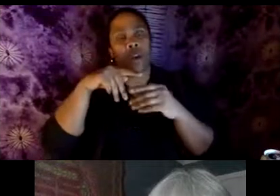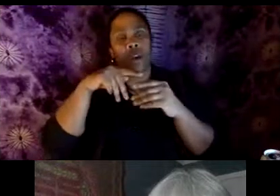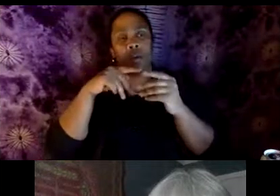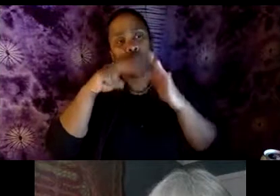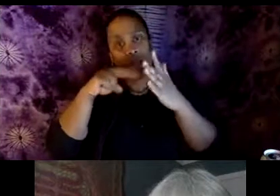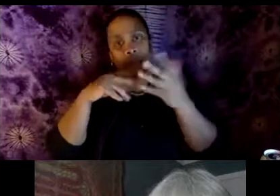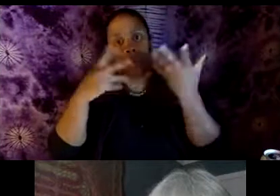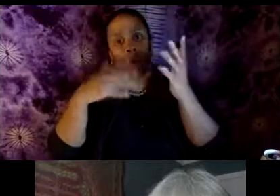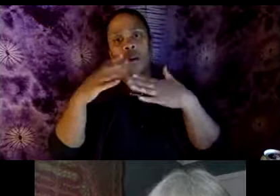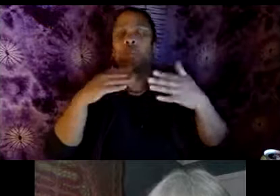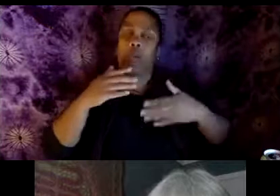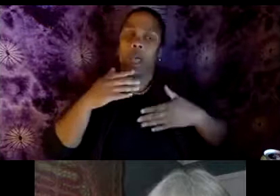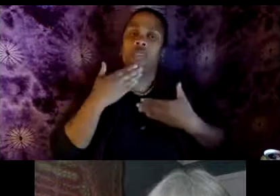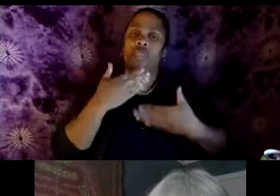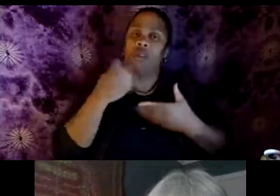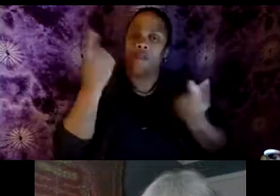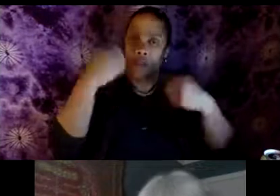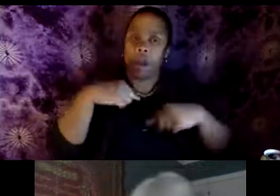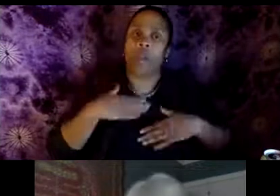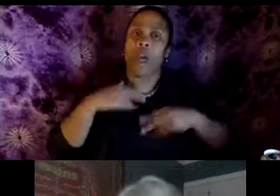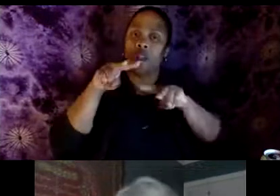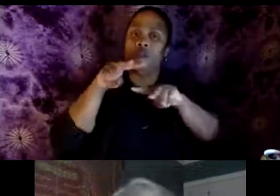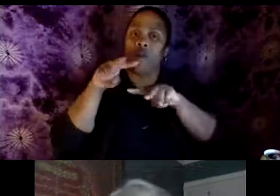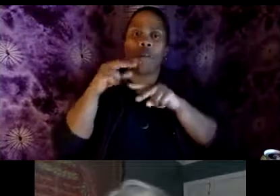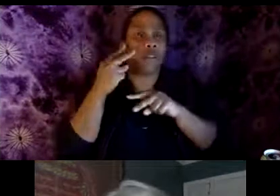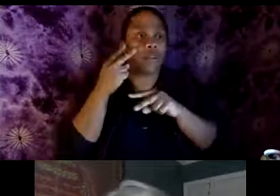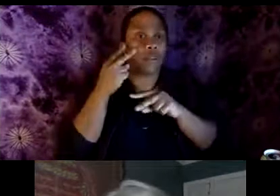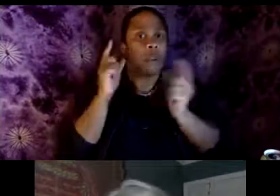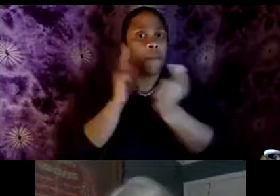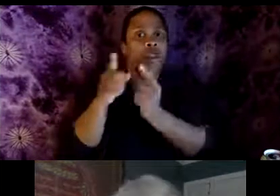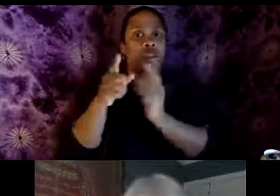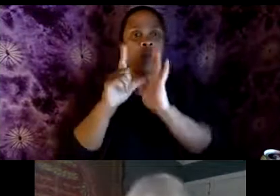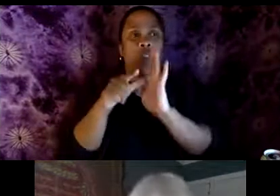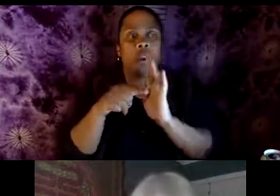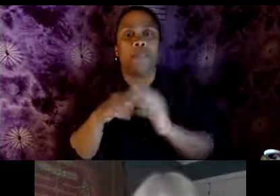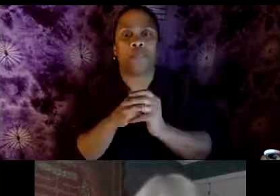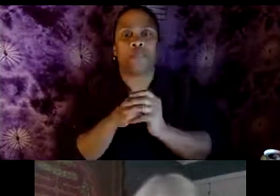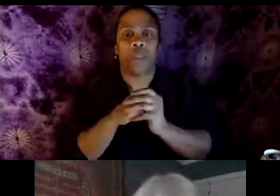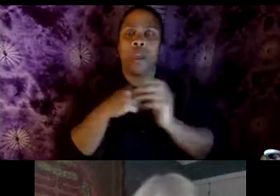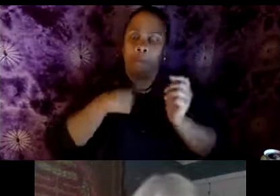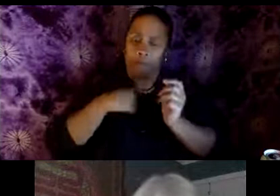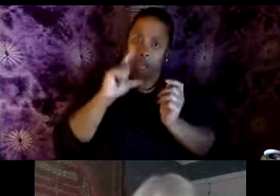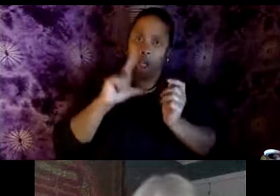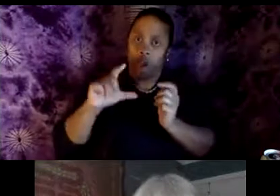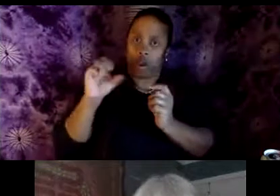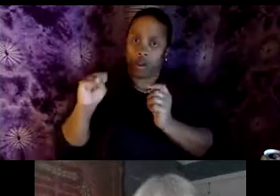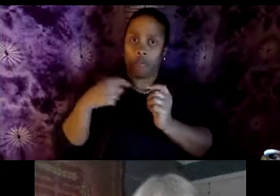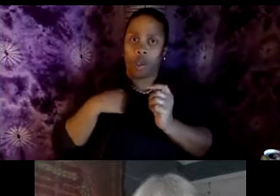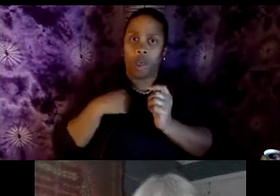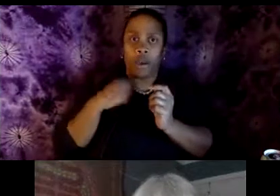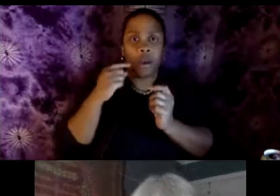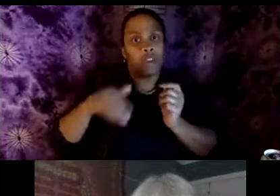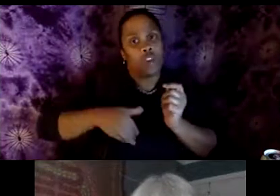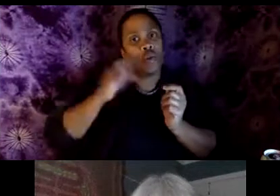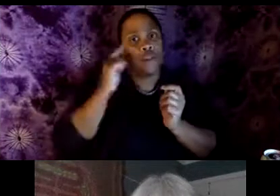future. Great, thanks, Sally. And I'm Laureli Shimayo. I'm an intuitive eye reader and a body psychology coach.